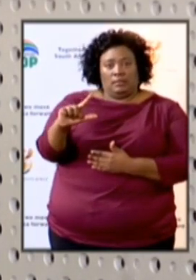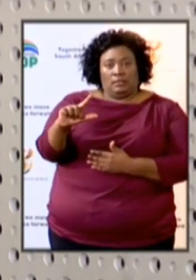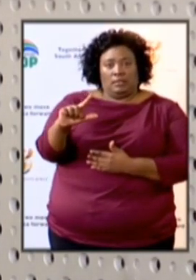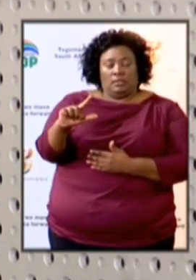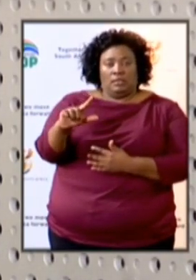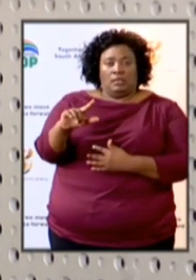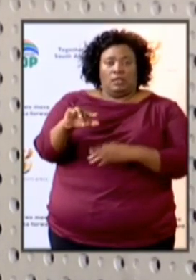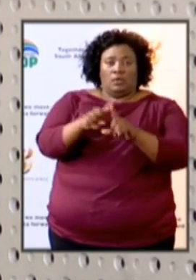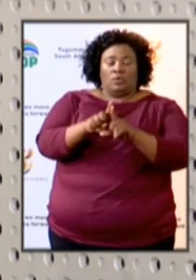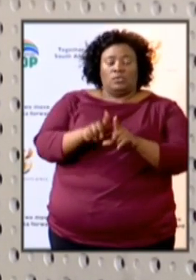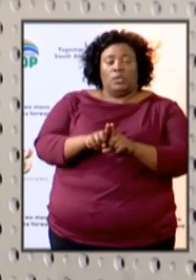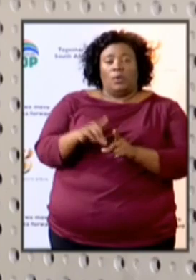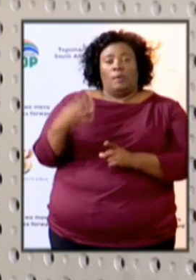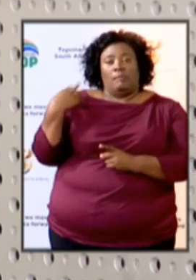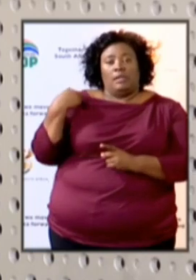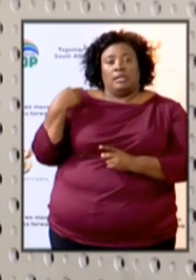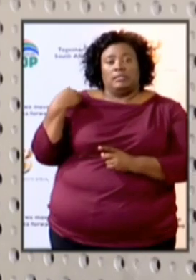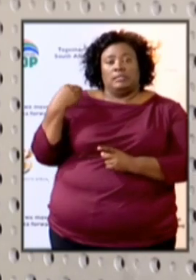and Minister